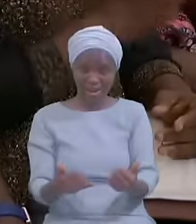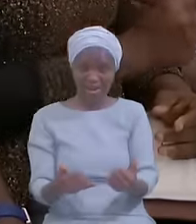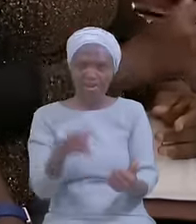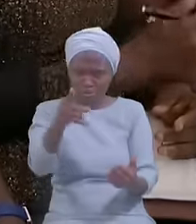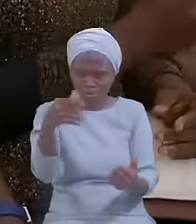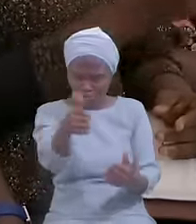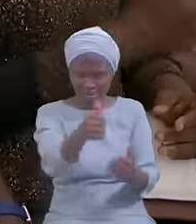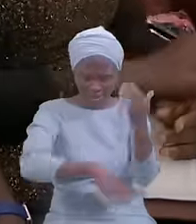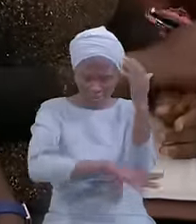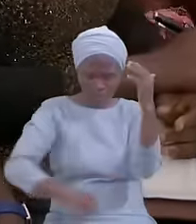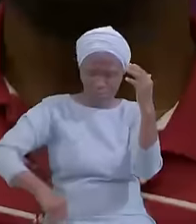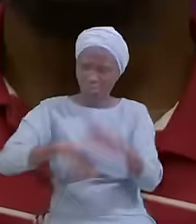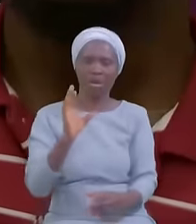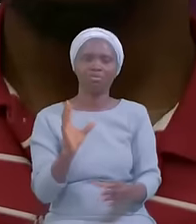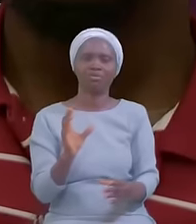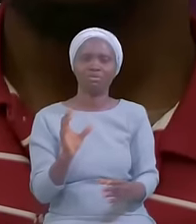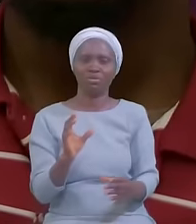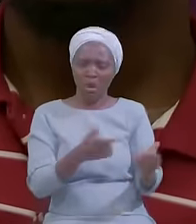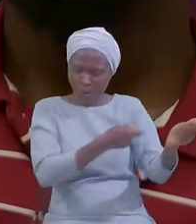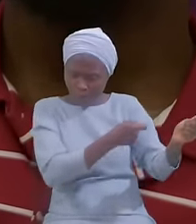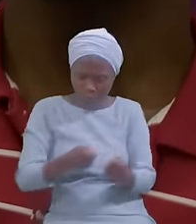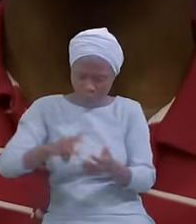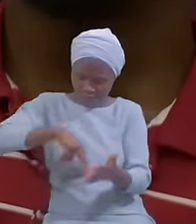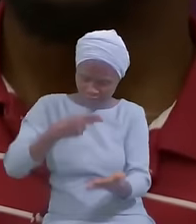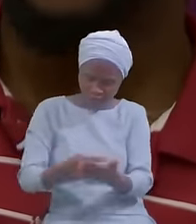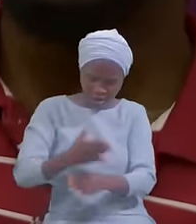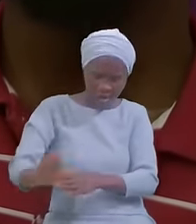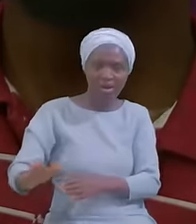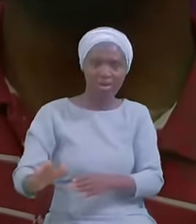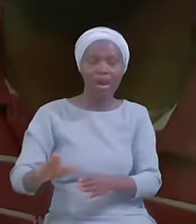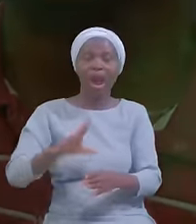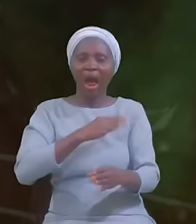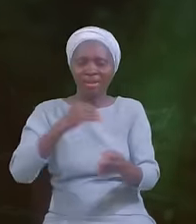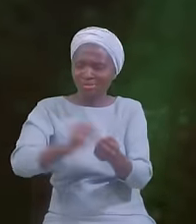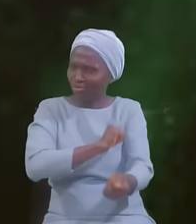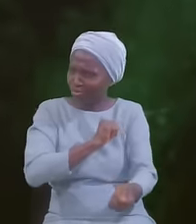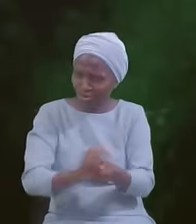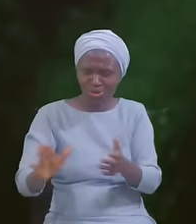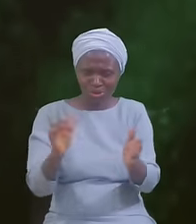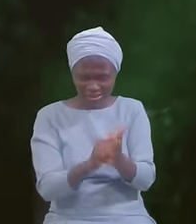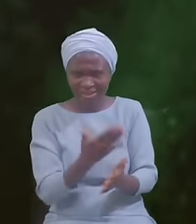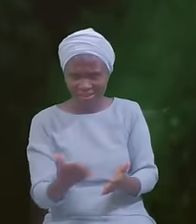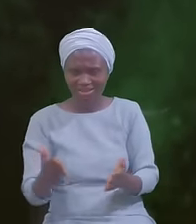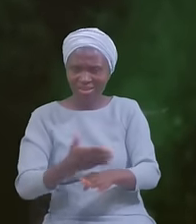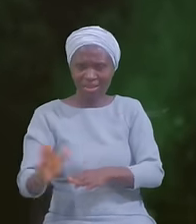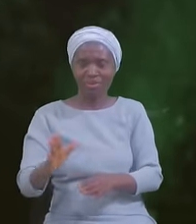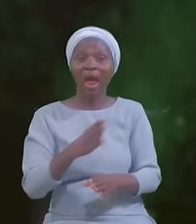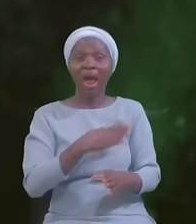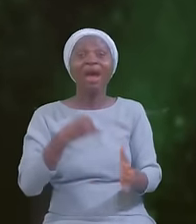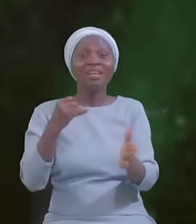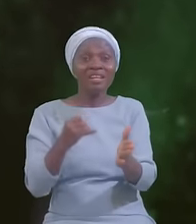Root it out. Pull it down and destroy that thing. And it